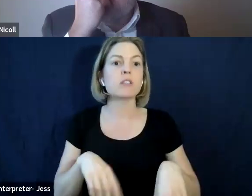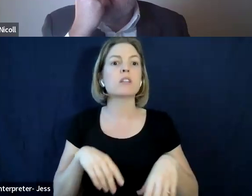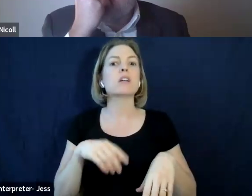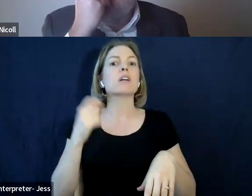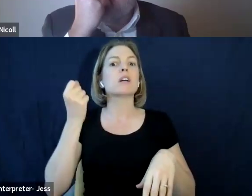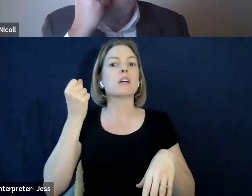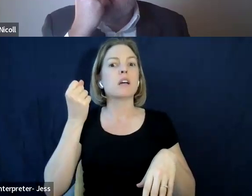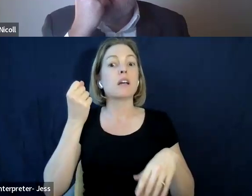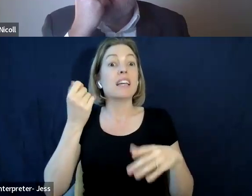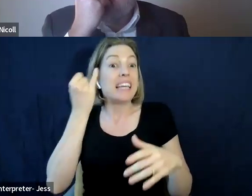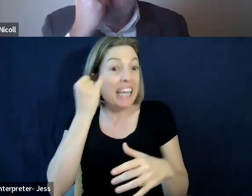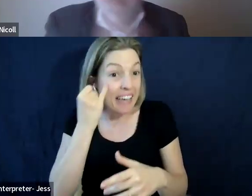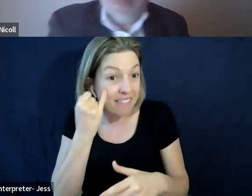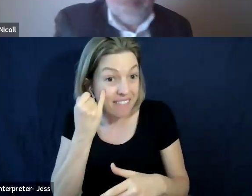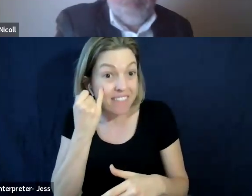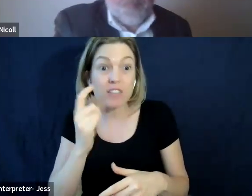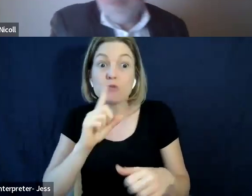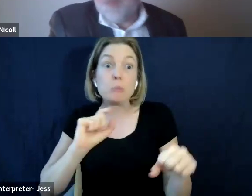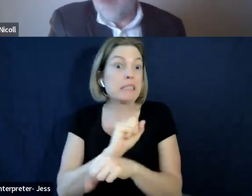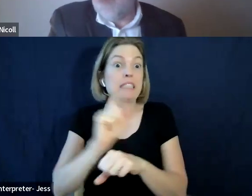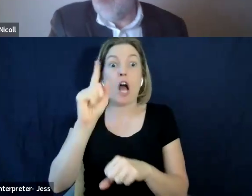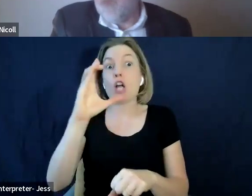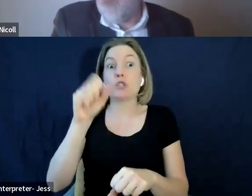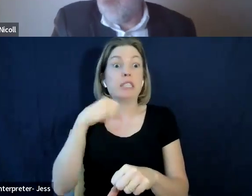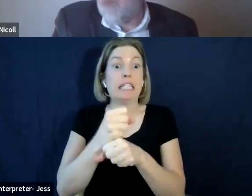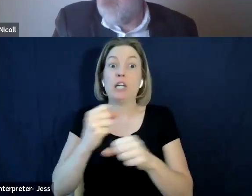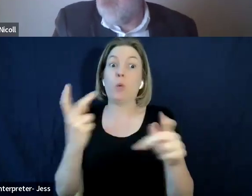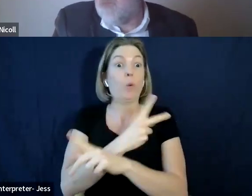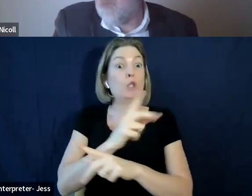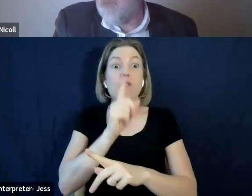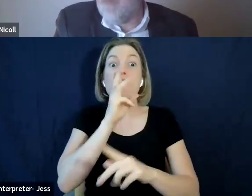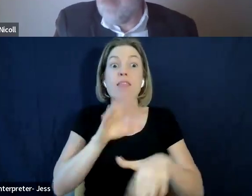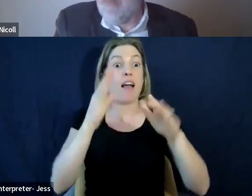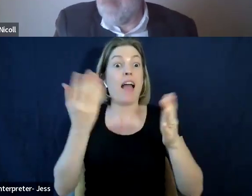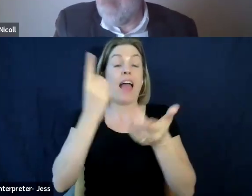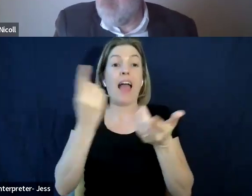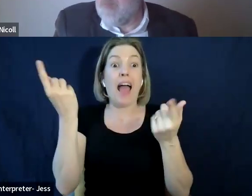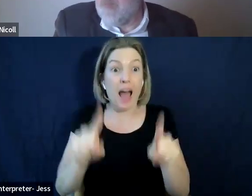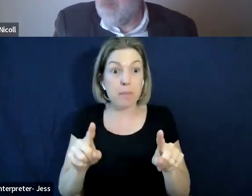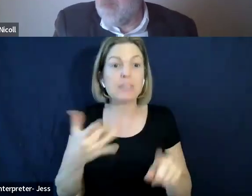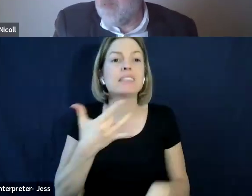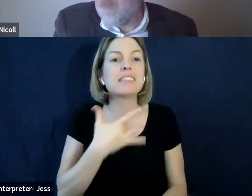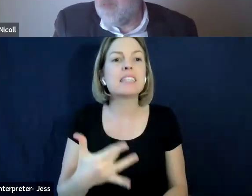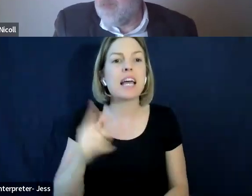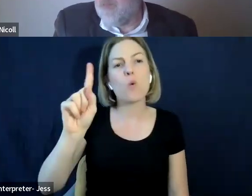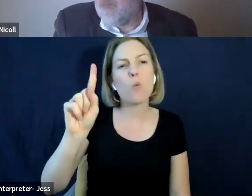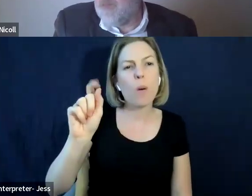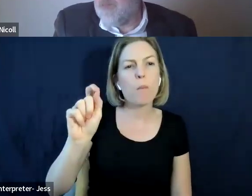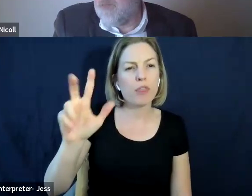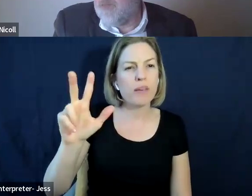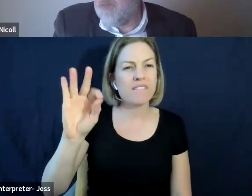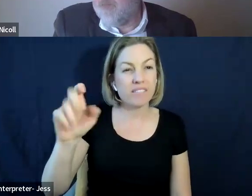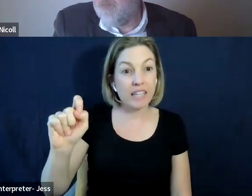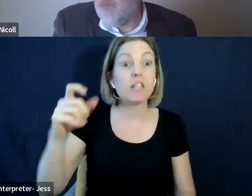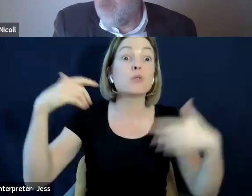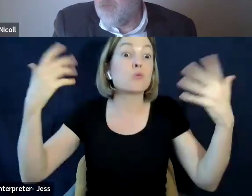1.3 feet, above the kind of normal ground surface that we have over there. So the sheet piles will be above that. So any flood waters that